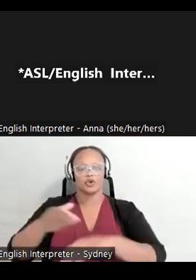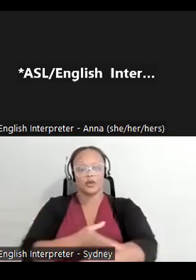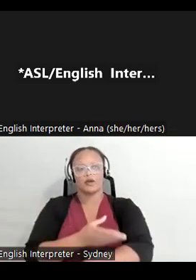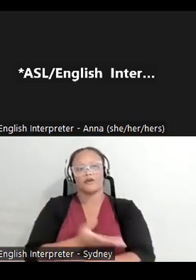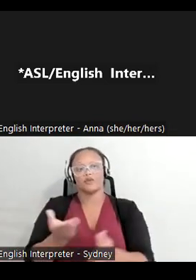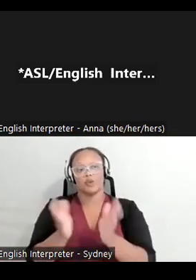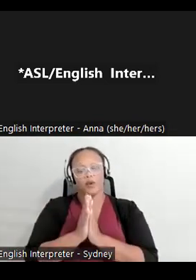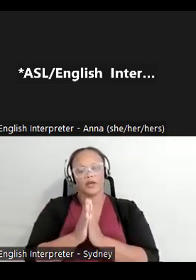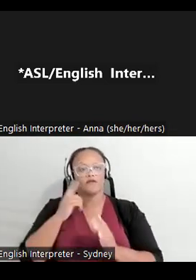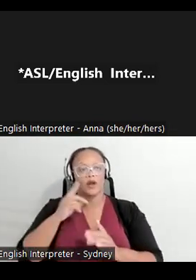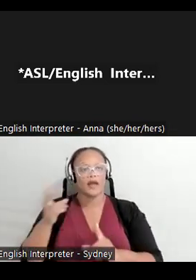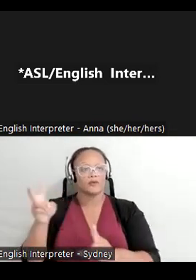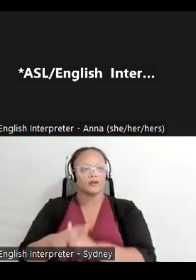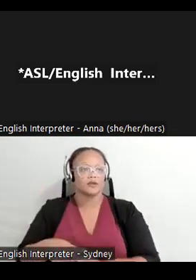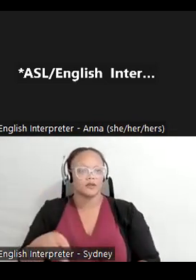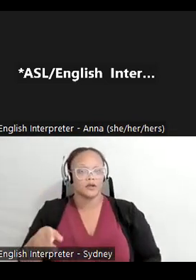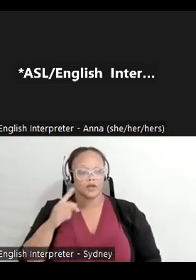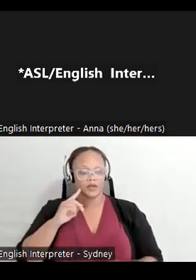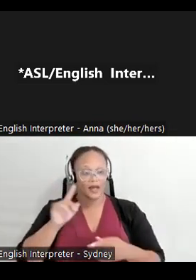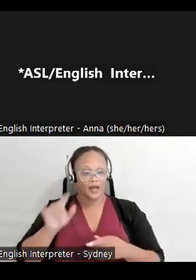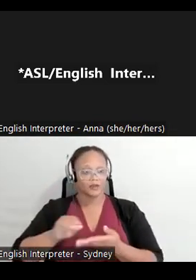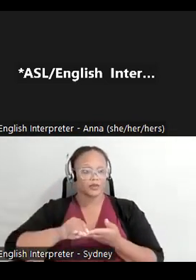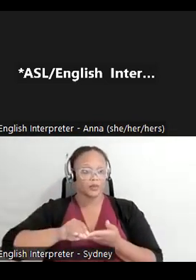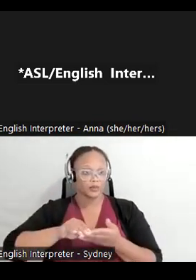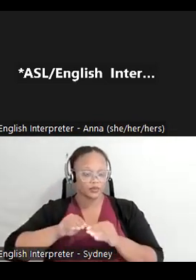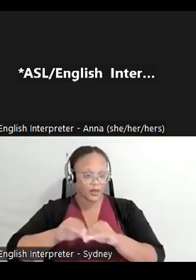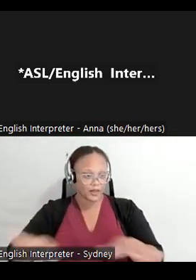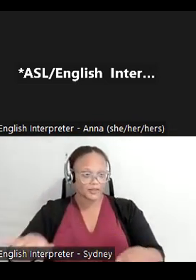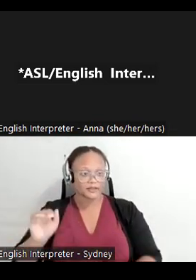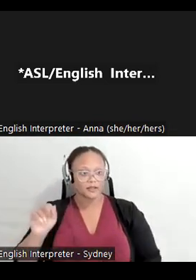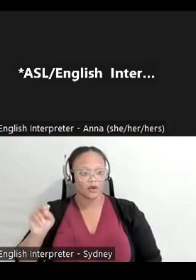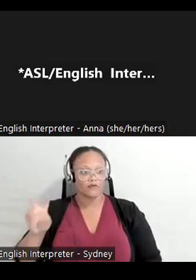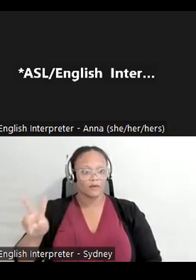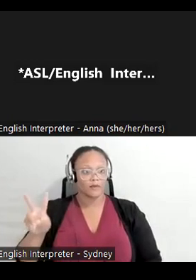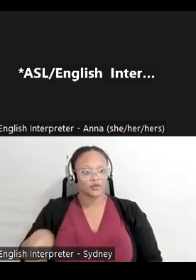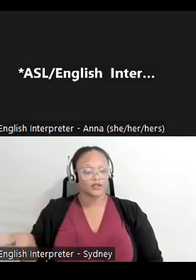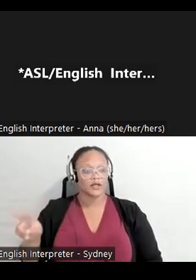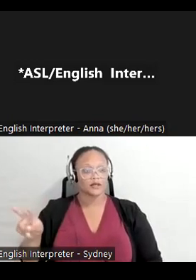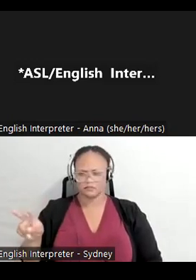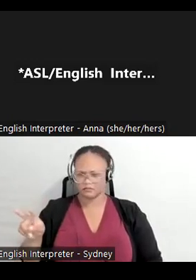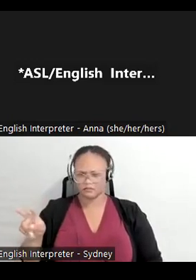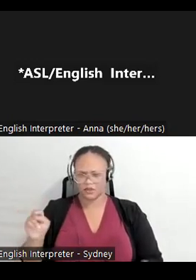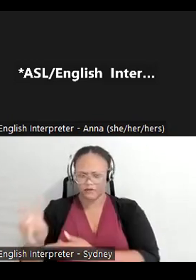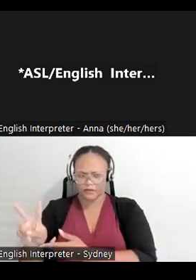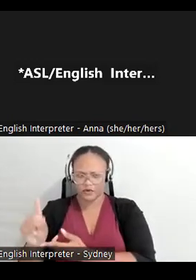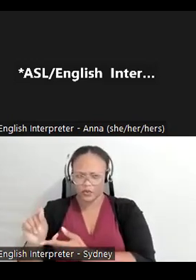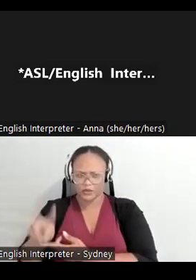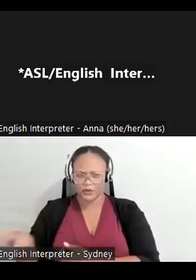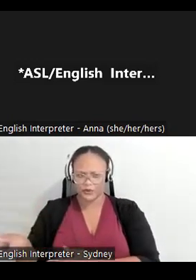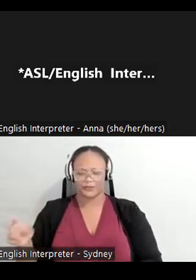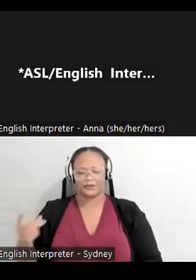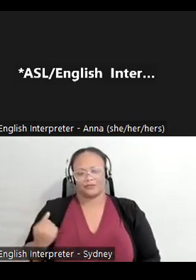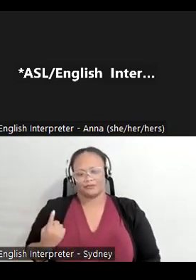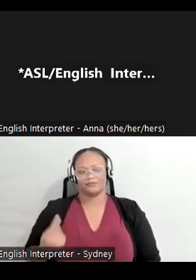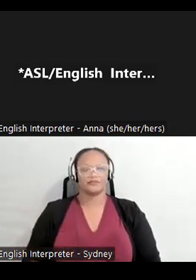RFA2 was released on November 22nd, 2022. The grant will award $150 million